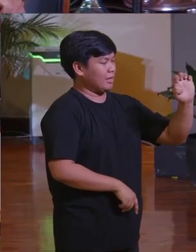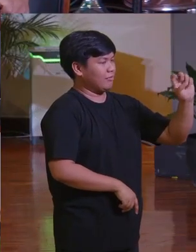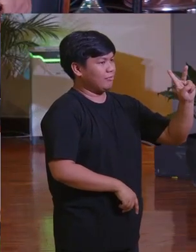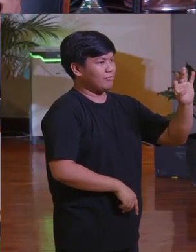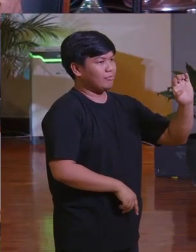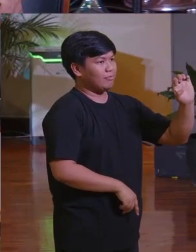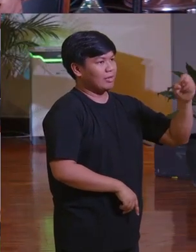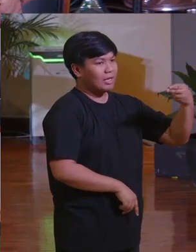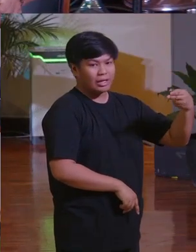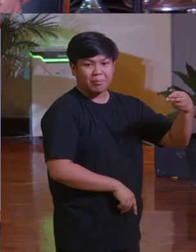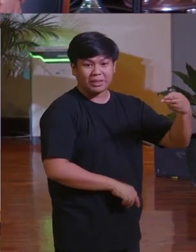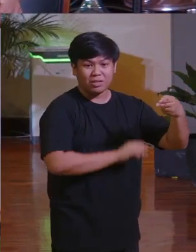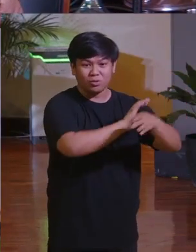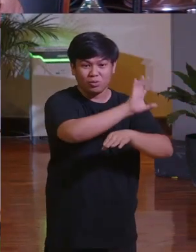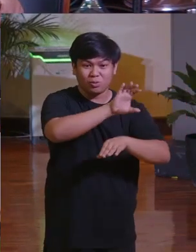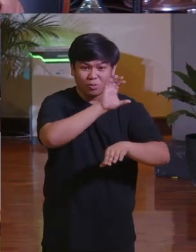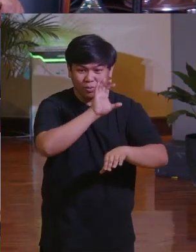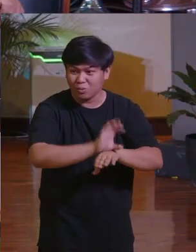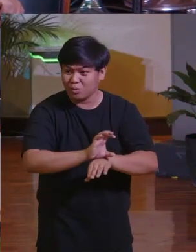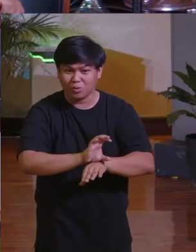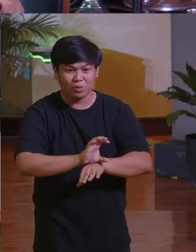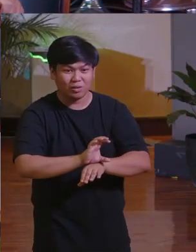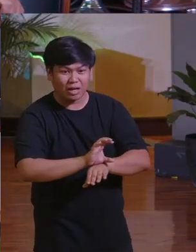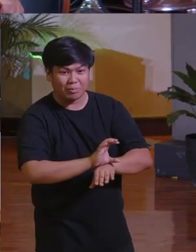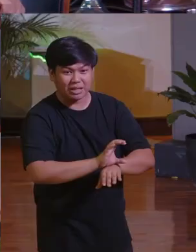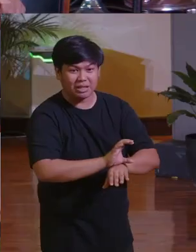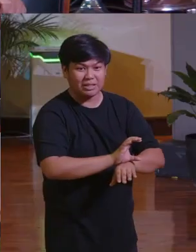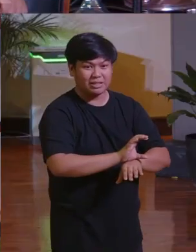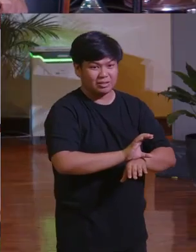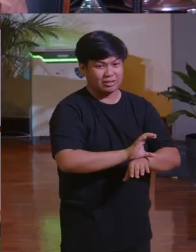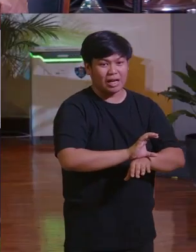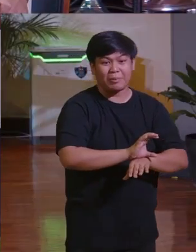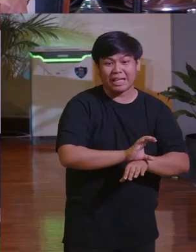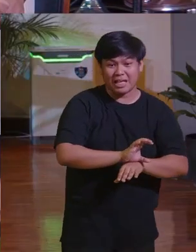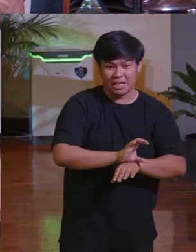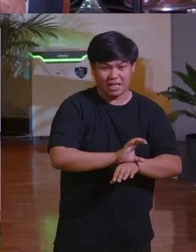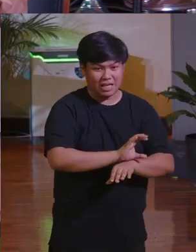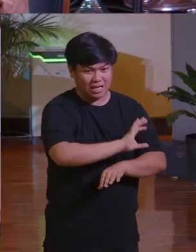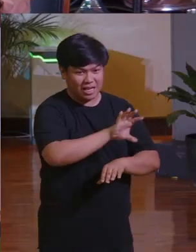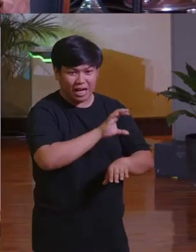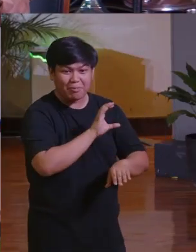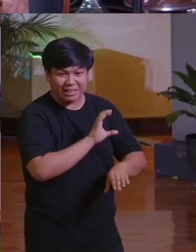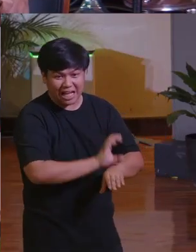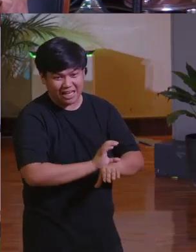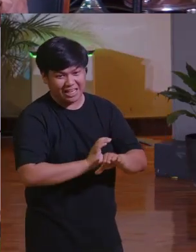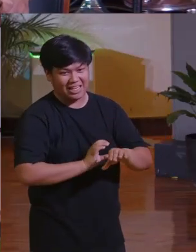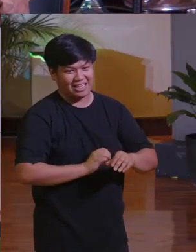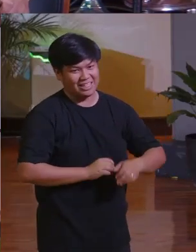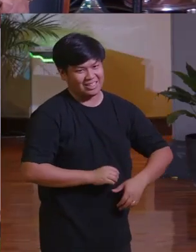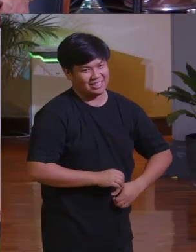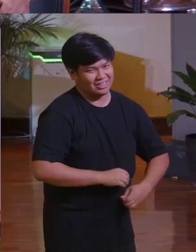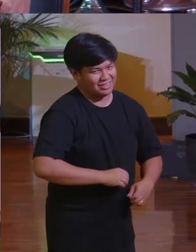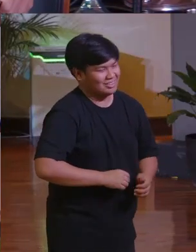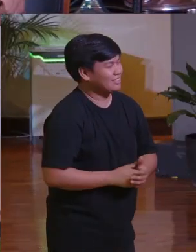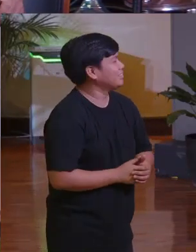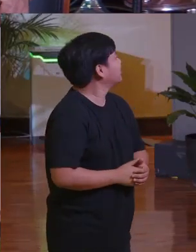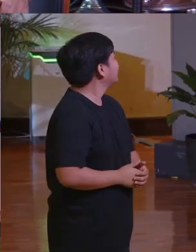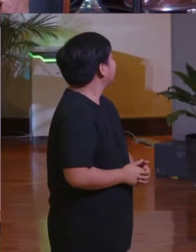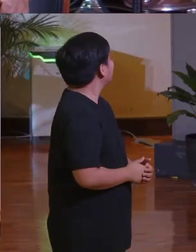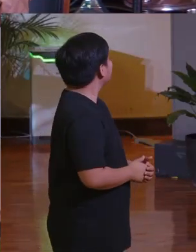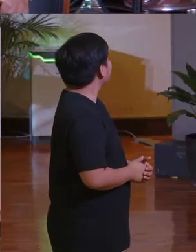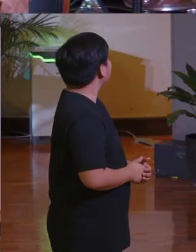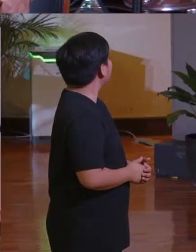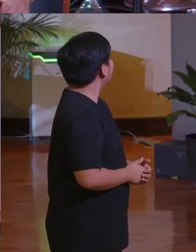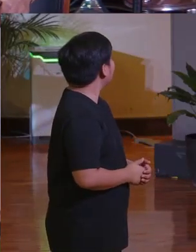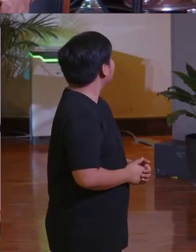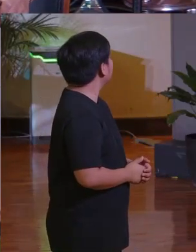Sa Nahum chapter 2 verses 2 to 9, ganito po ang mga crimes ng